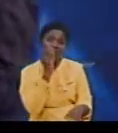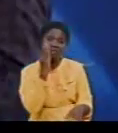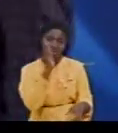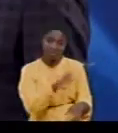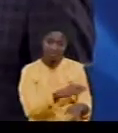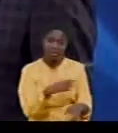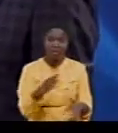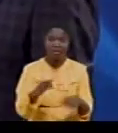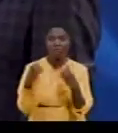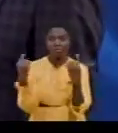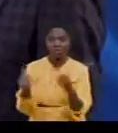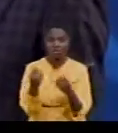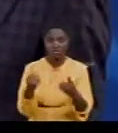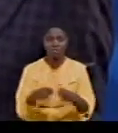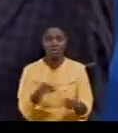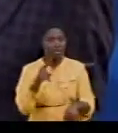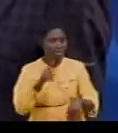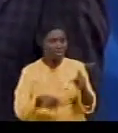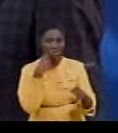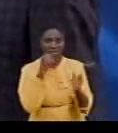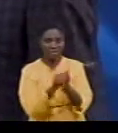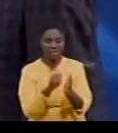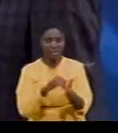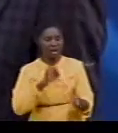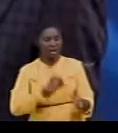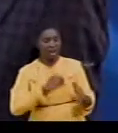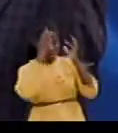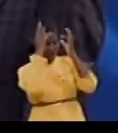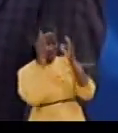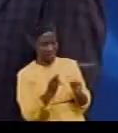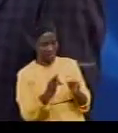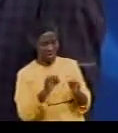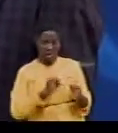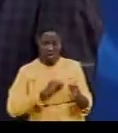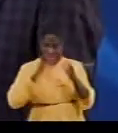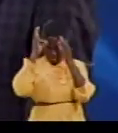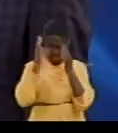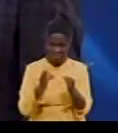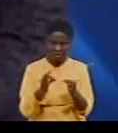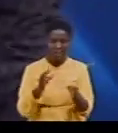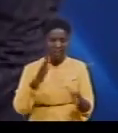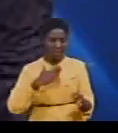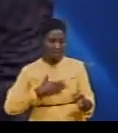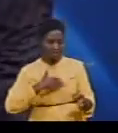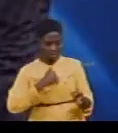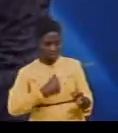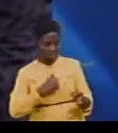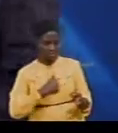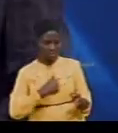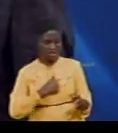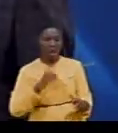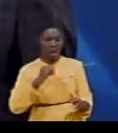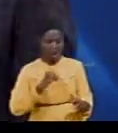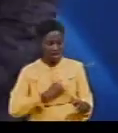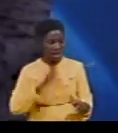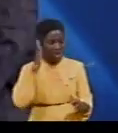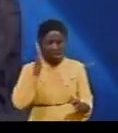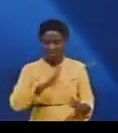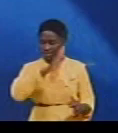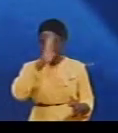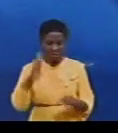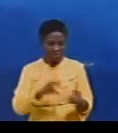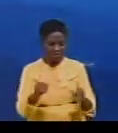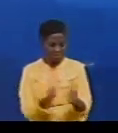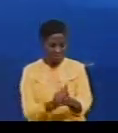cannot say, I vow, I resolve, I decide by myself, I will never do